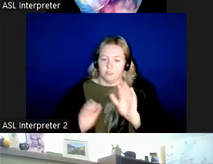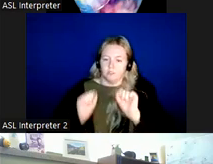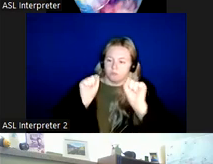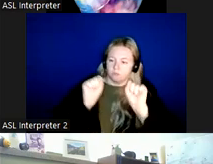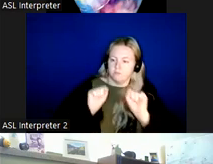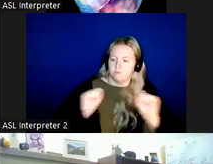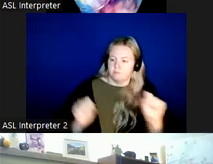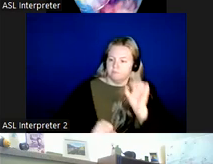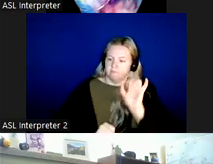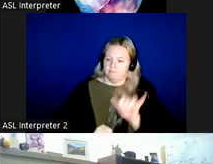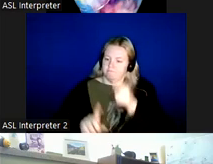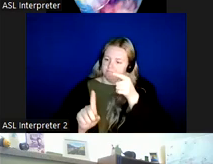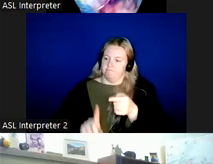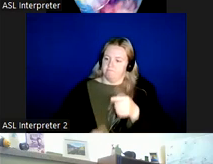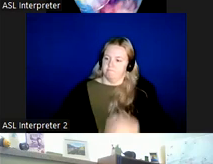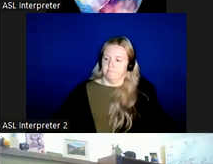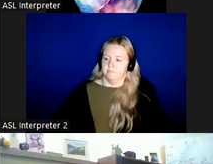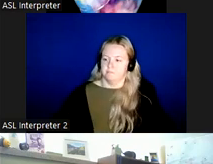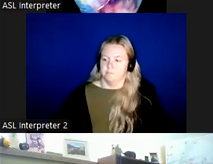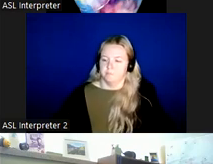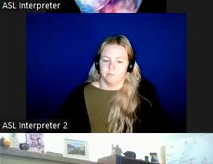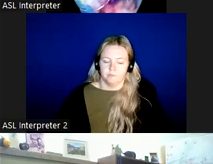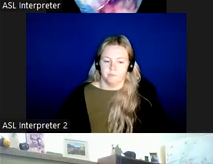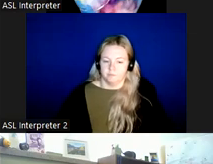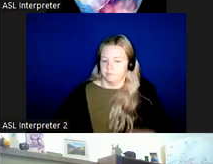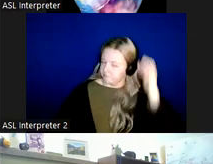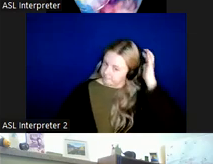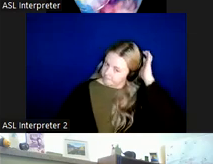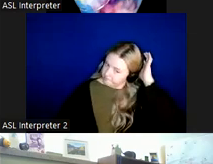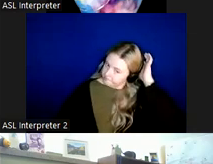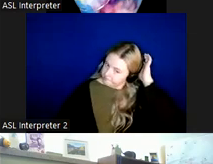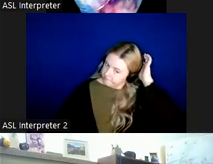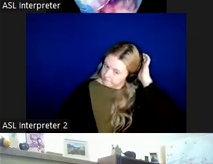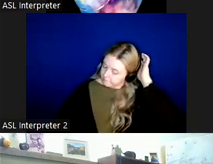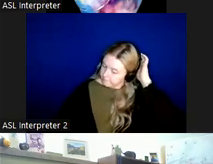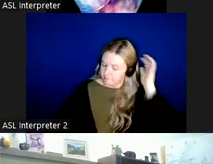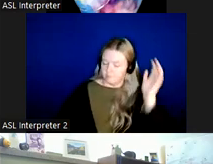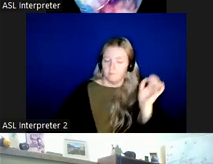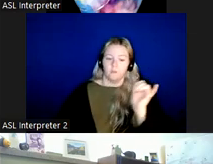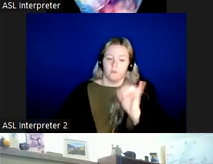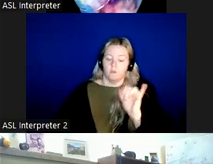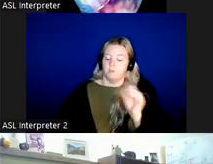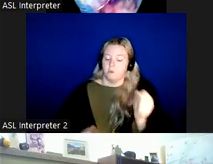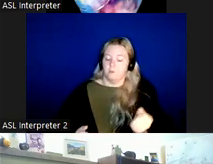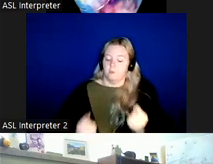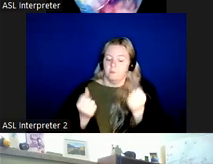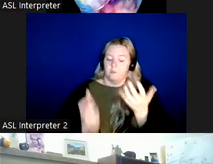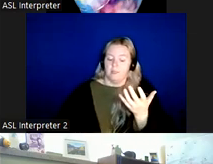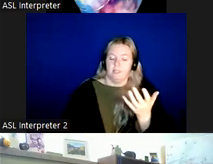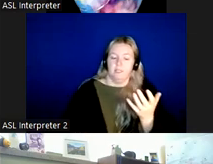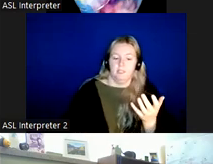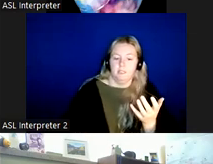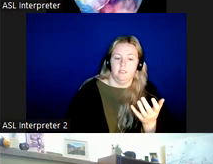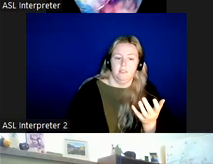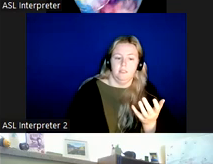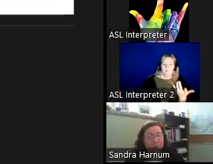literacy, we, you know, we're all about. And a lot of our autumns, if you request books and